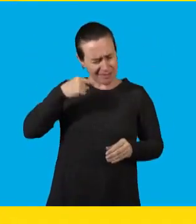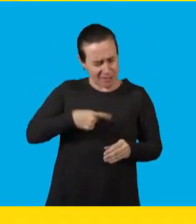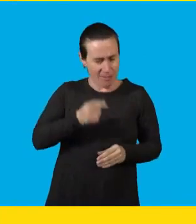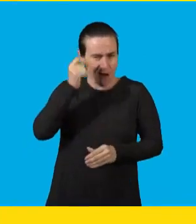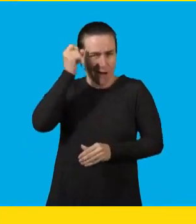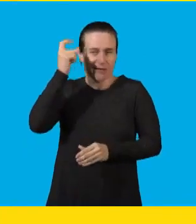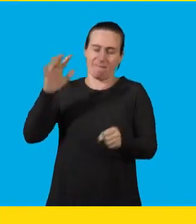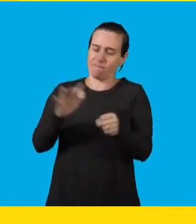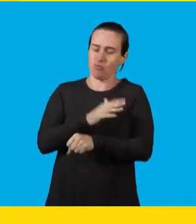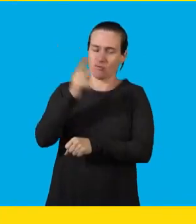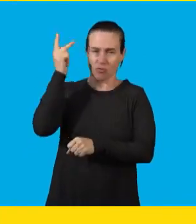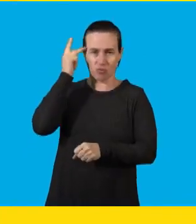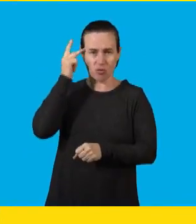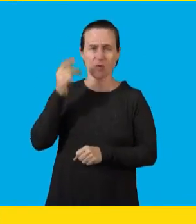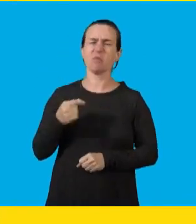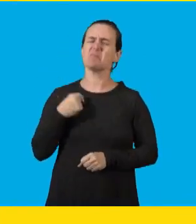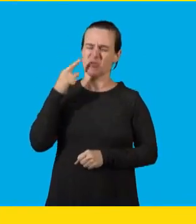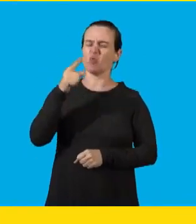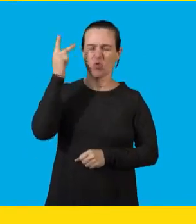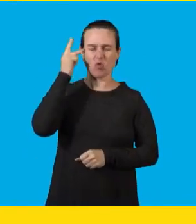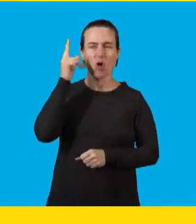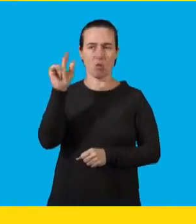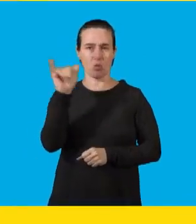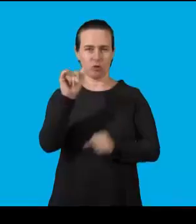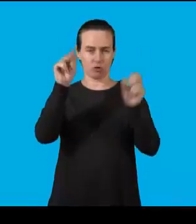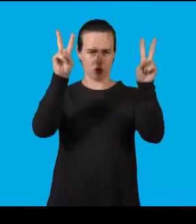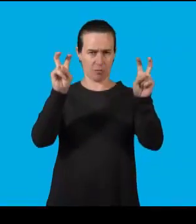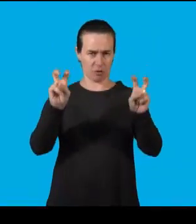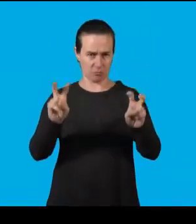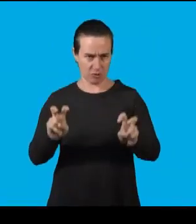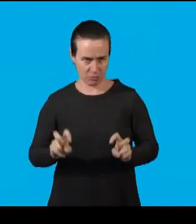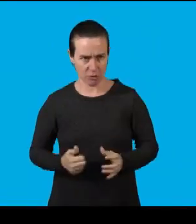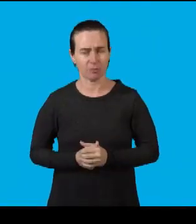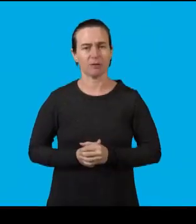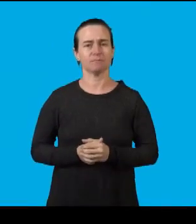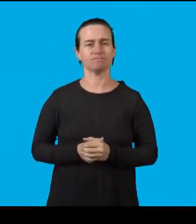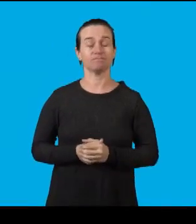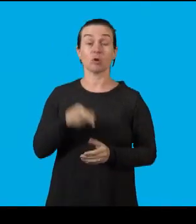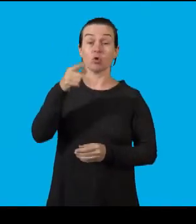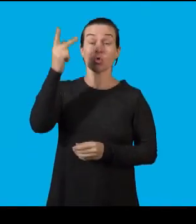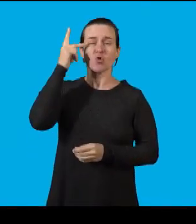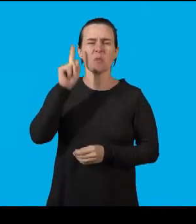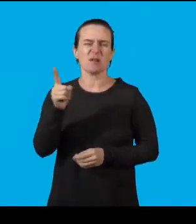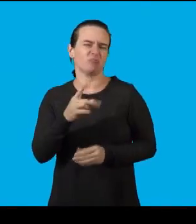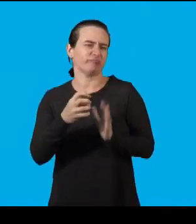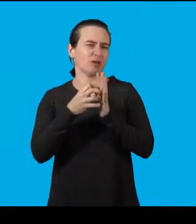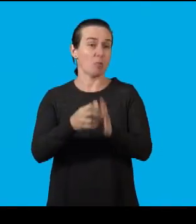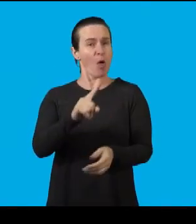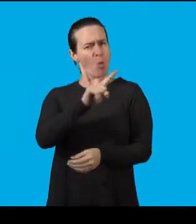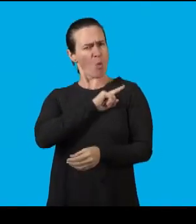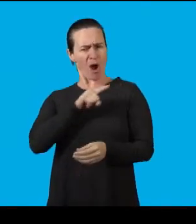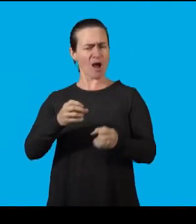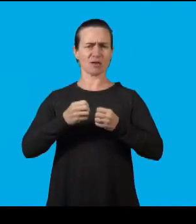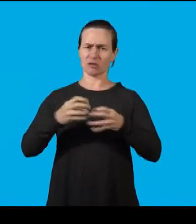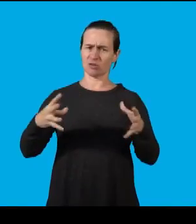very well. I'm sure you're all familiar with them. I'm not going to go over all of them, but you know that you have to know things